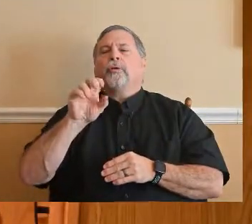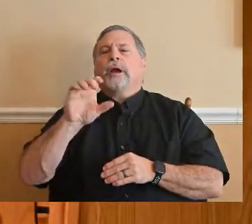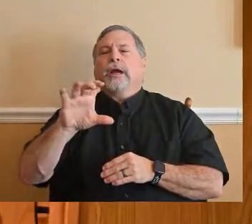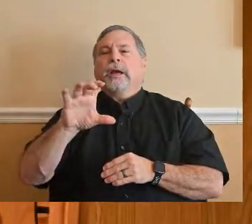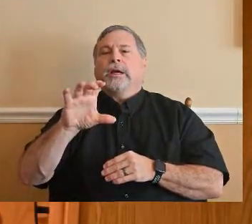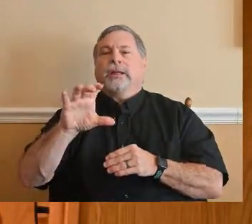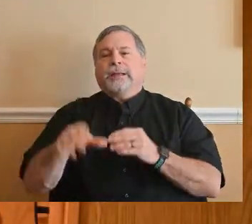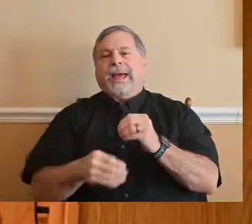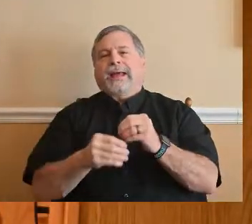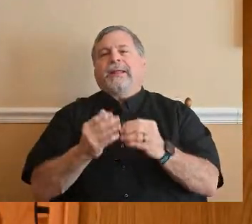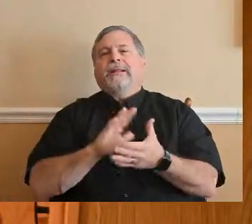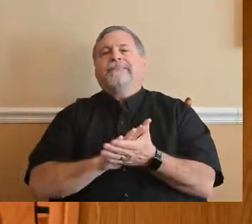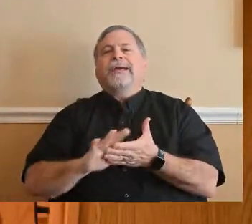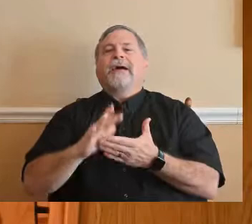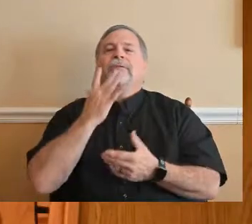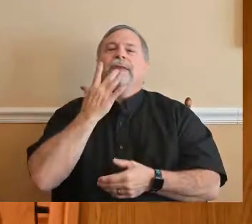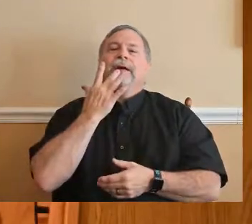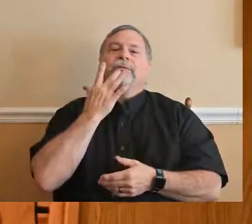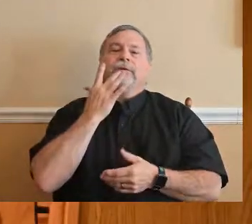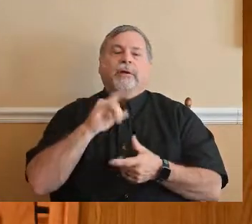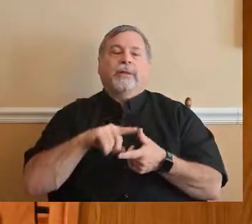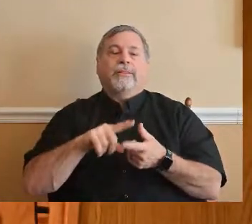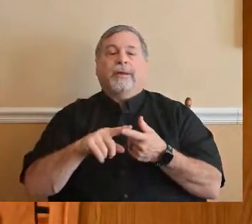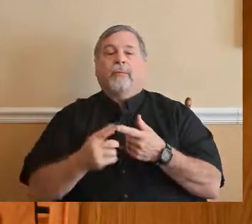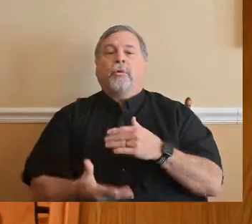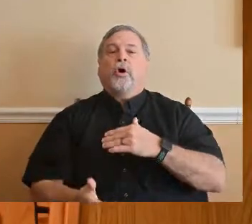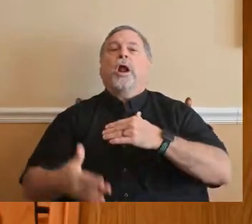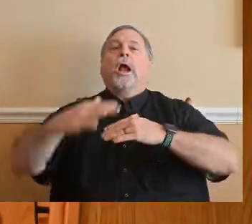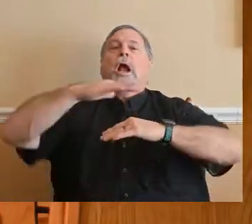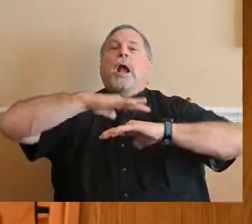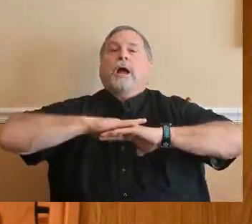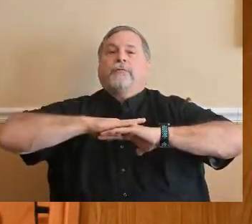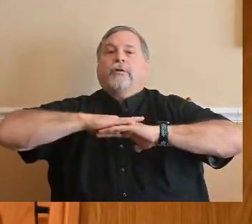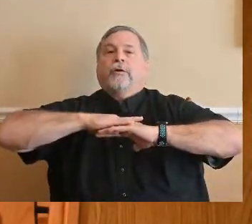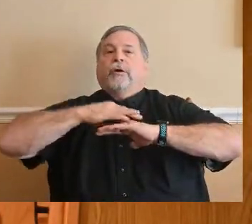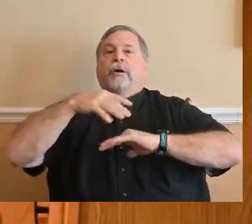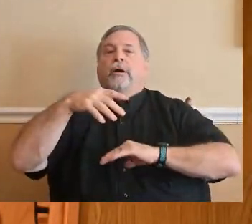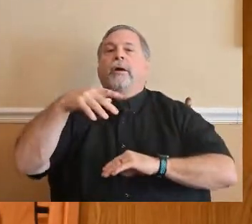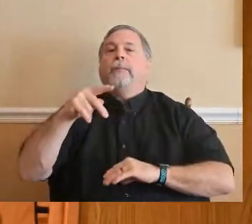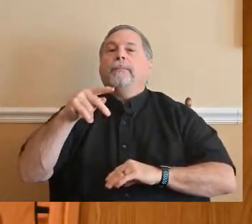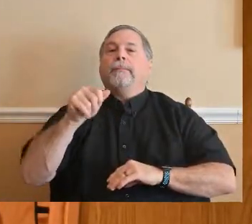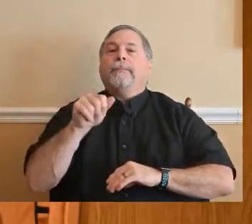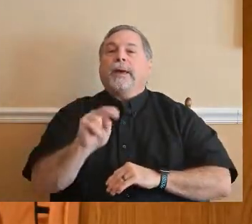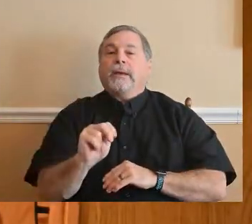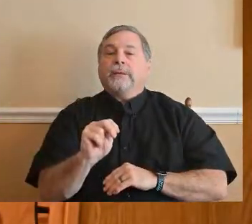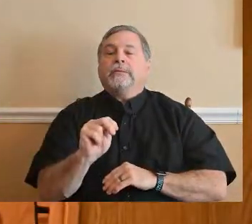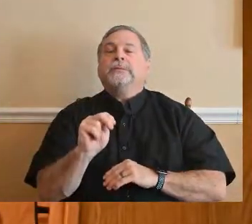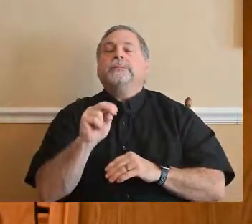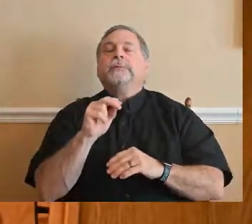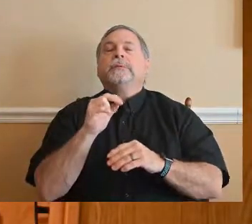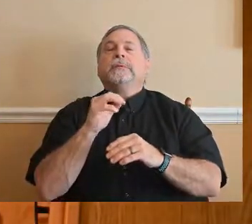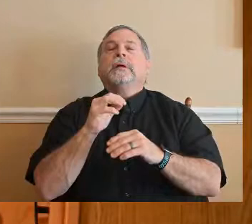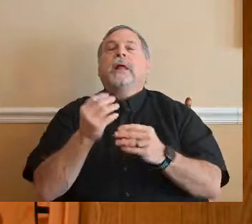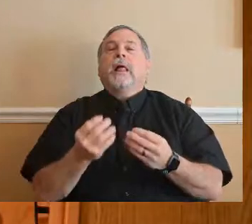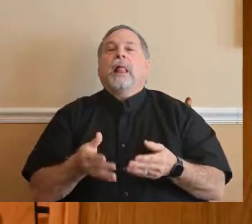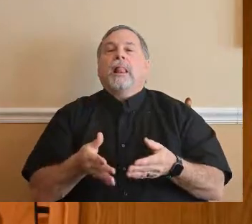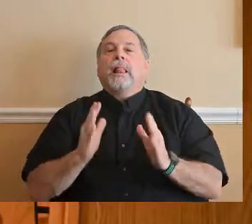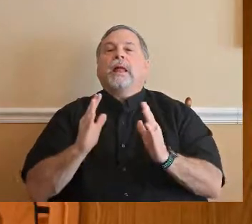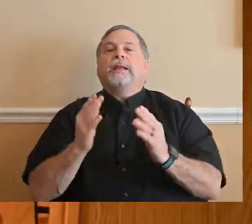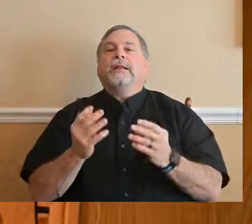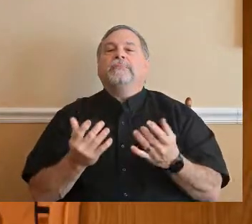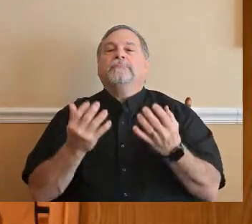It gives it a nice flavor. And the reason we're covering this cast iron skillet is we're trying to allow it to also do